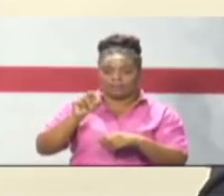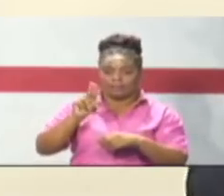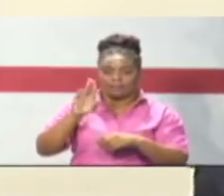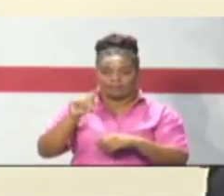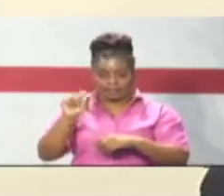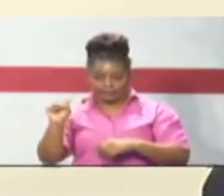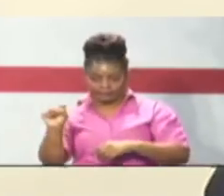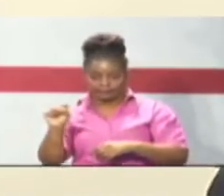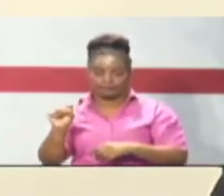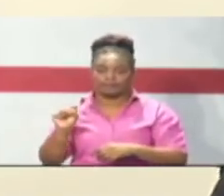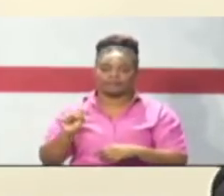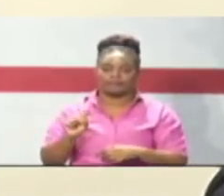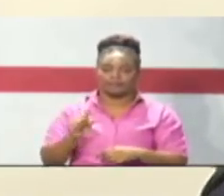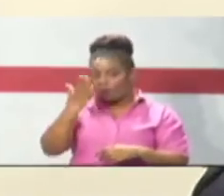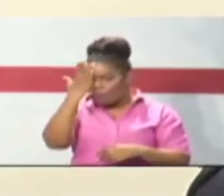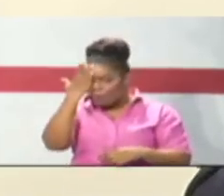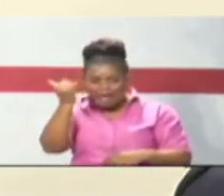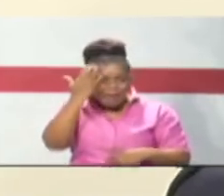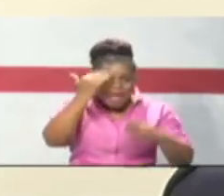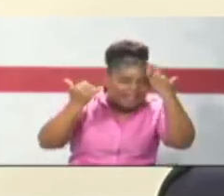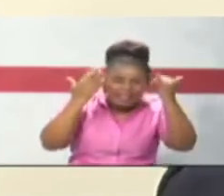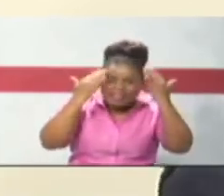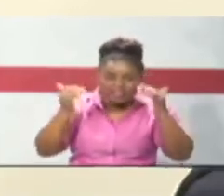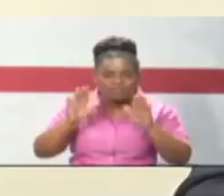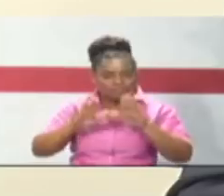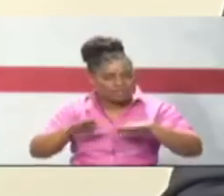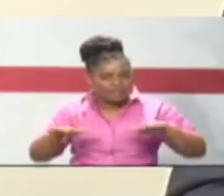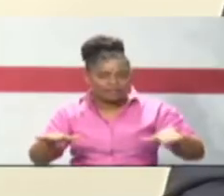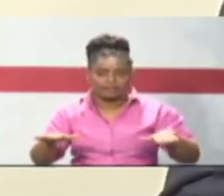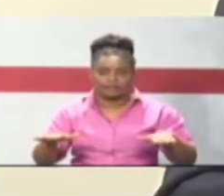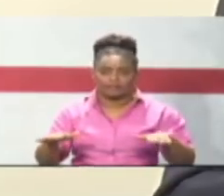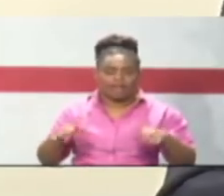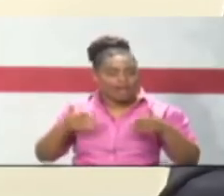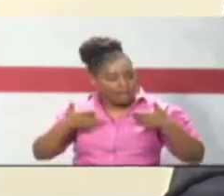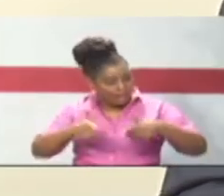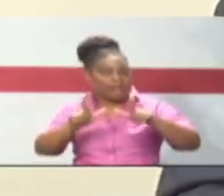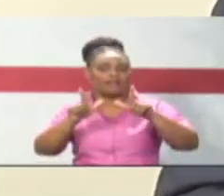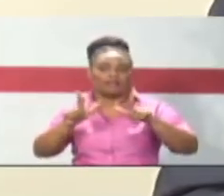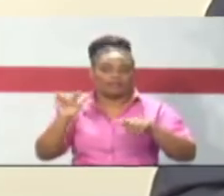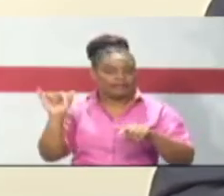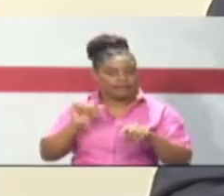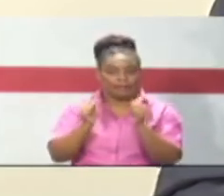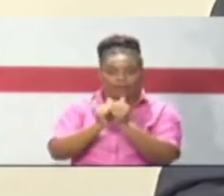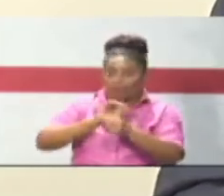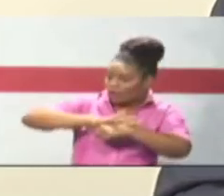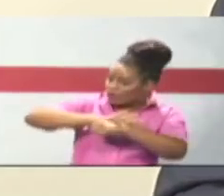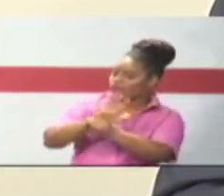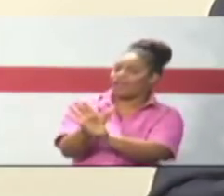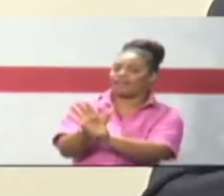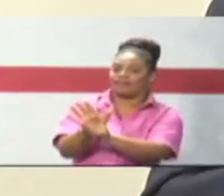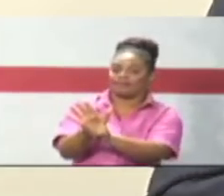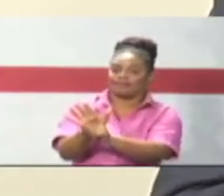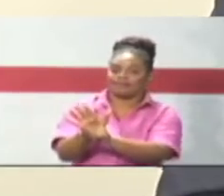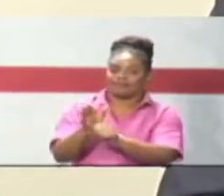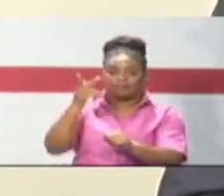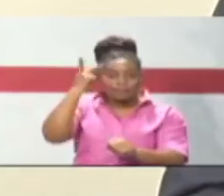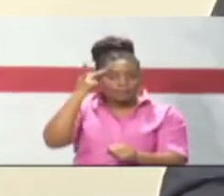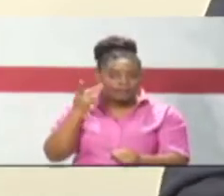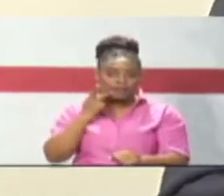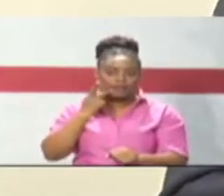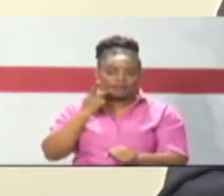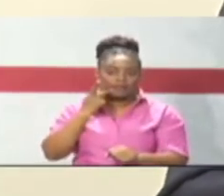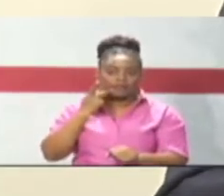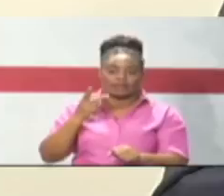by vaccinating children. Let us do the same thing with COVID. And parents, this morning I am pleading with